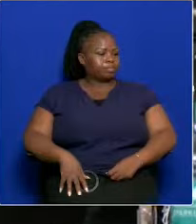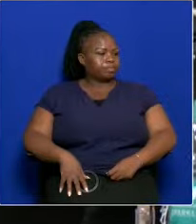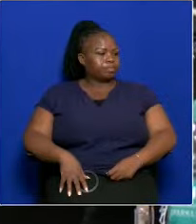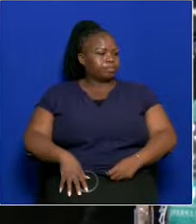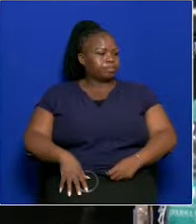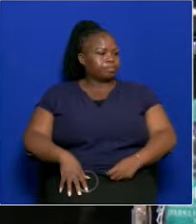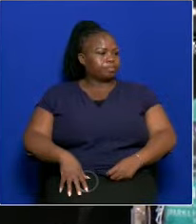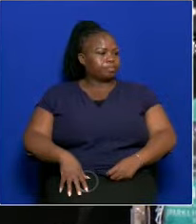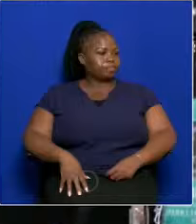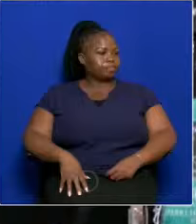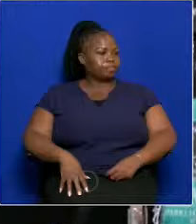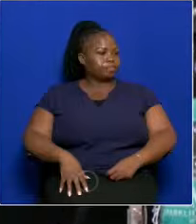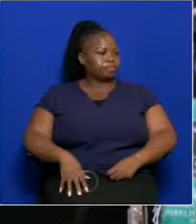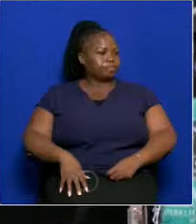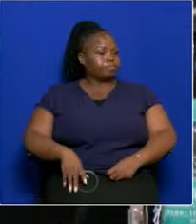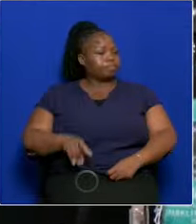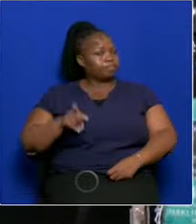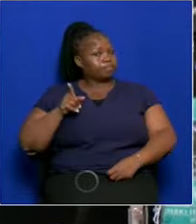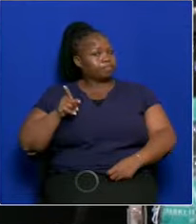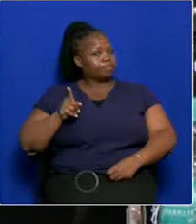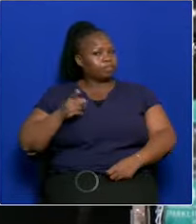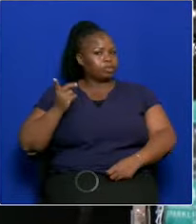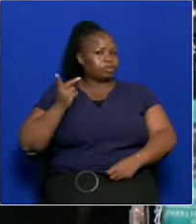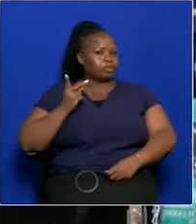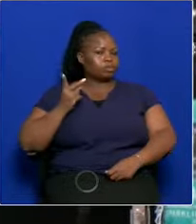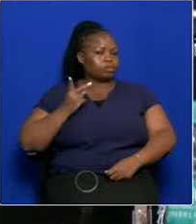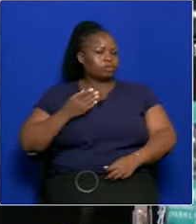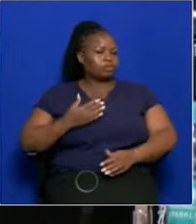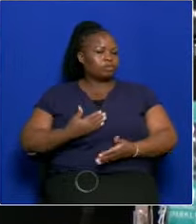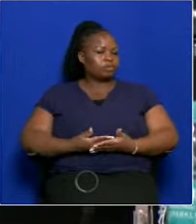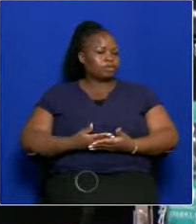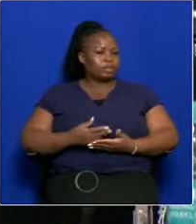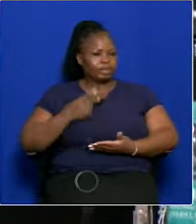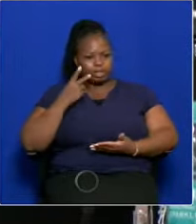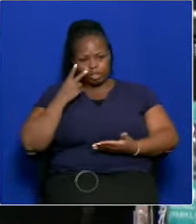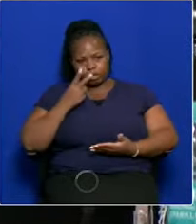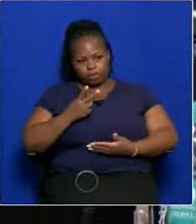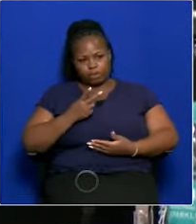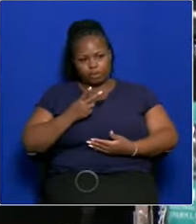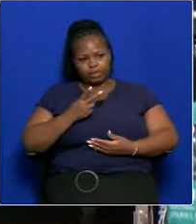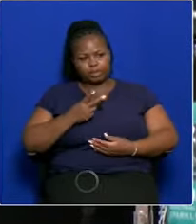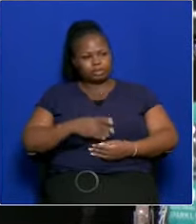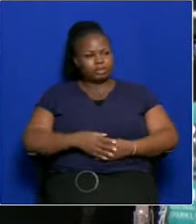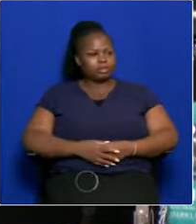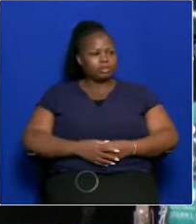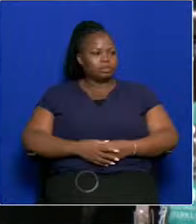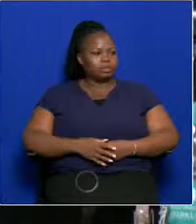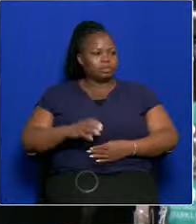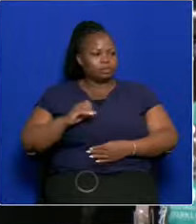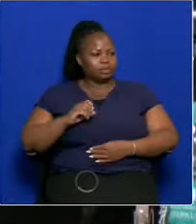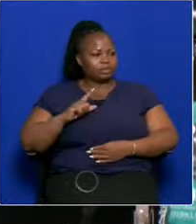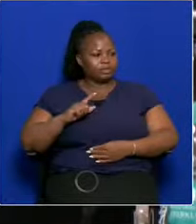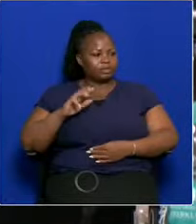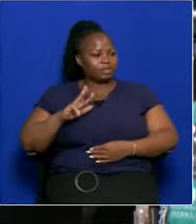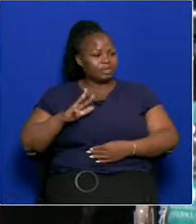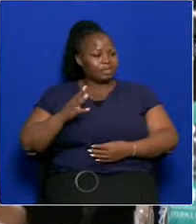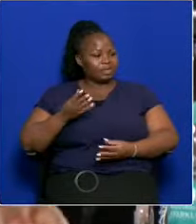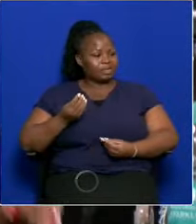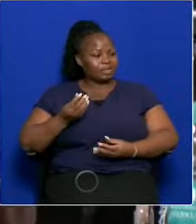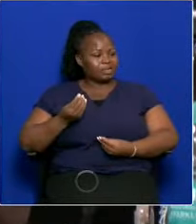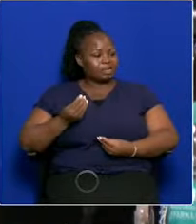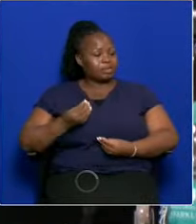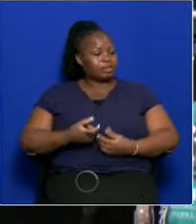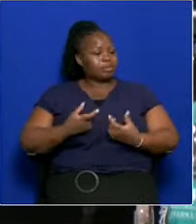General, if you can then look at, let's move to your 079 number. You deal with that at paragraph